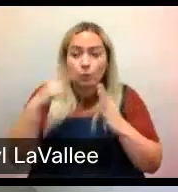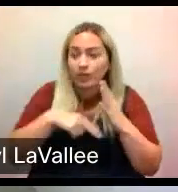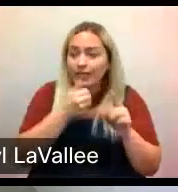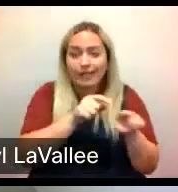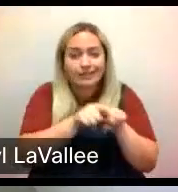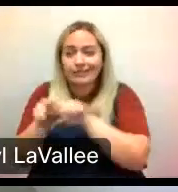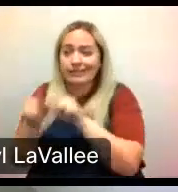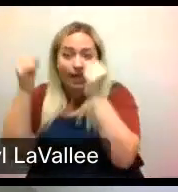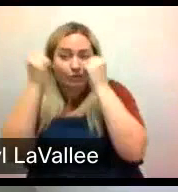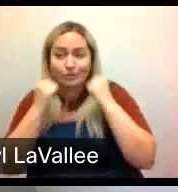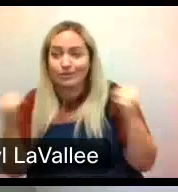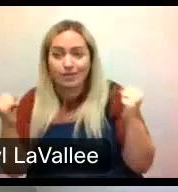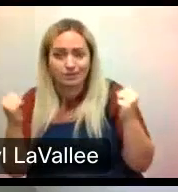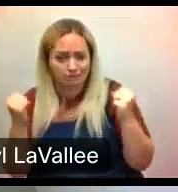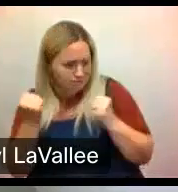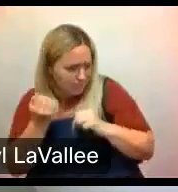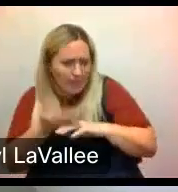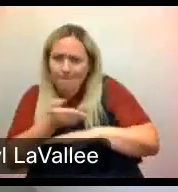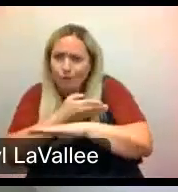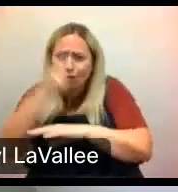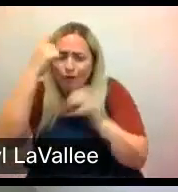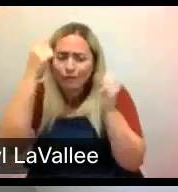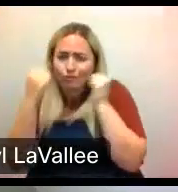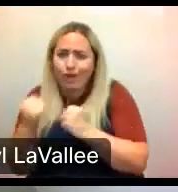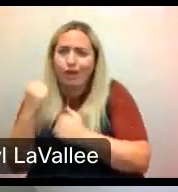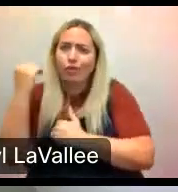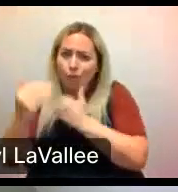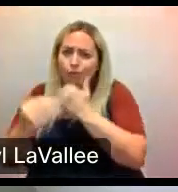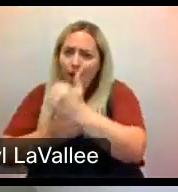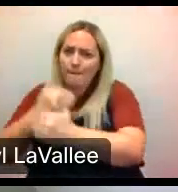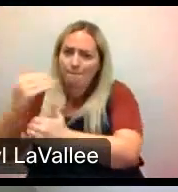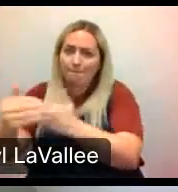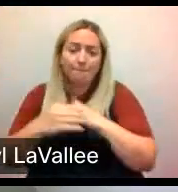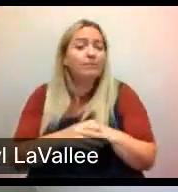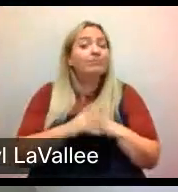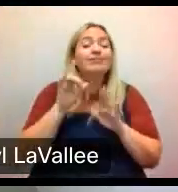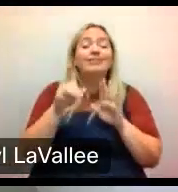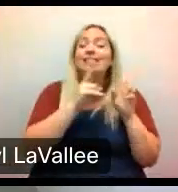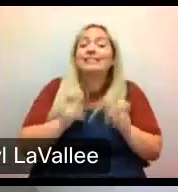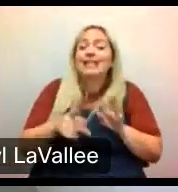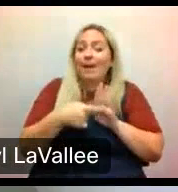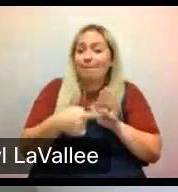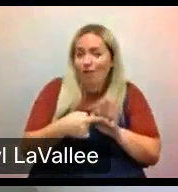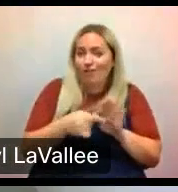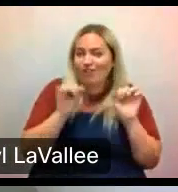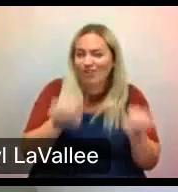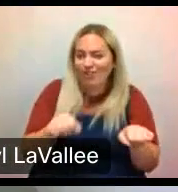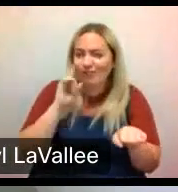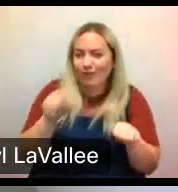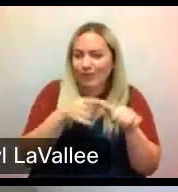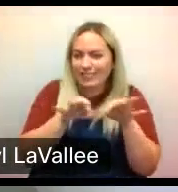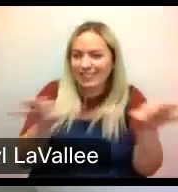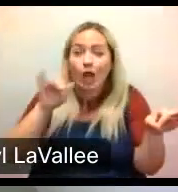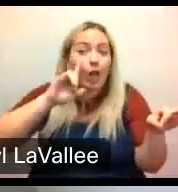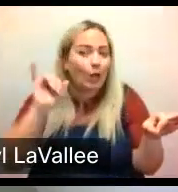like exercise and it can improve your brain's strength over time. So here's a sample first sentence of what this could look like. In